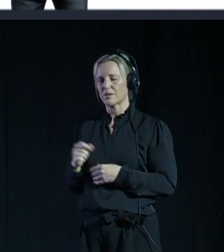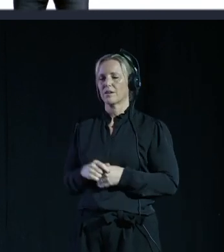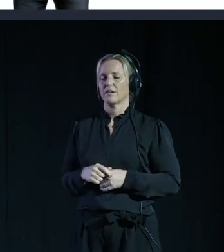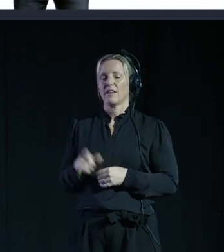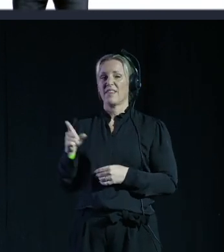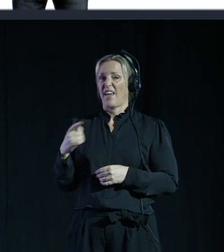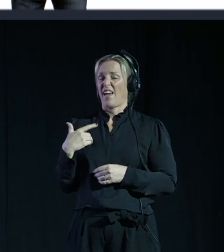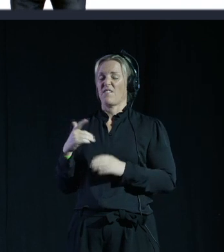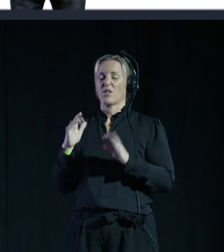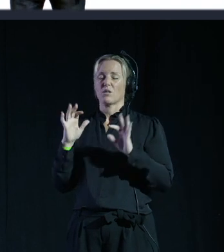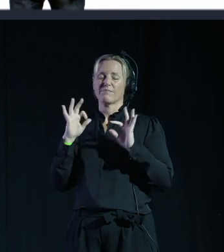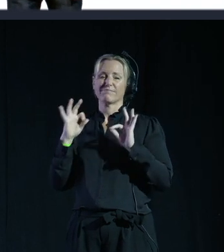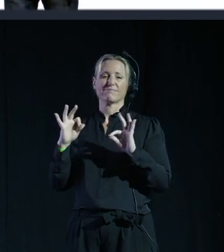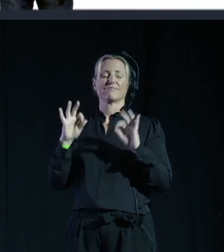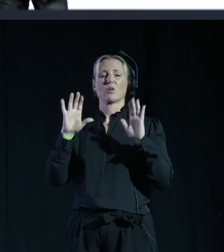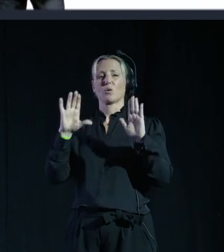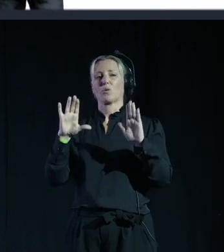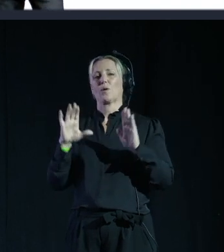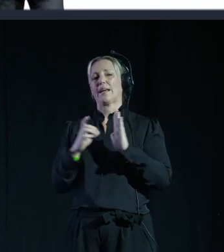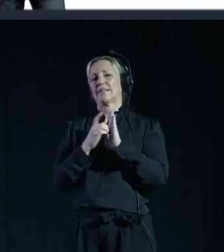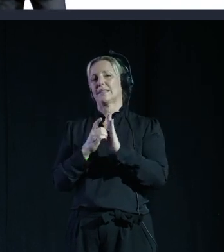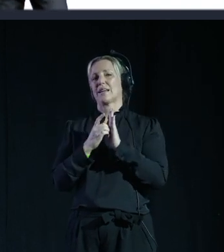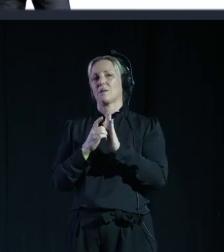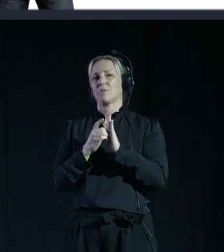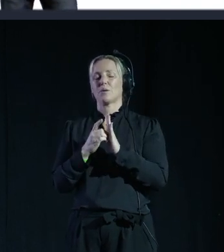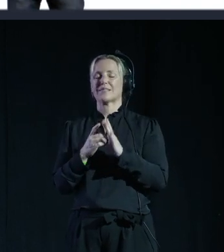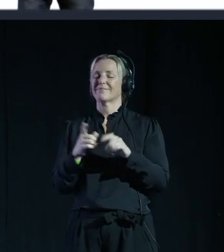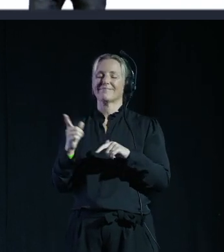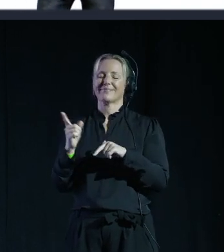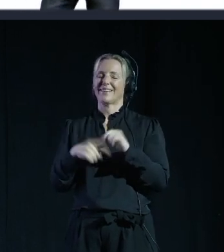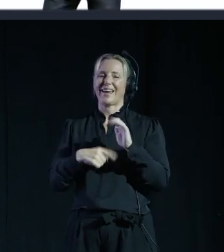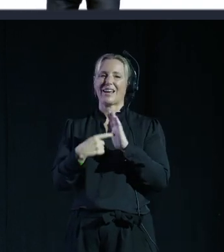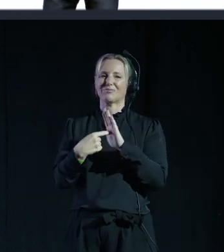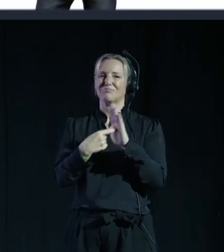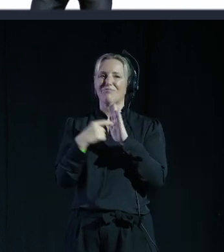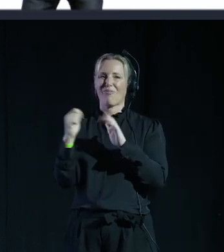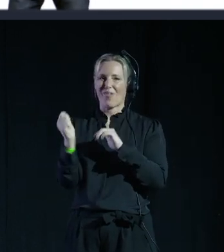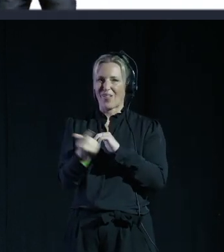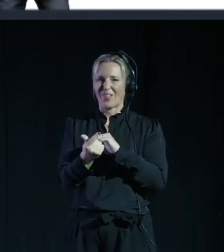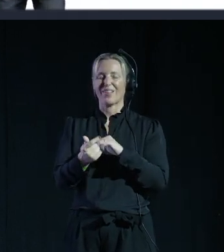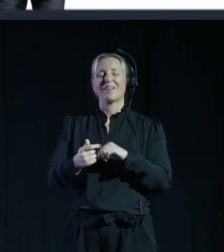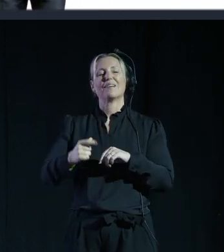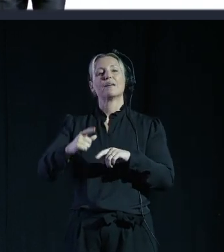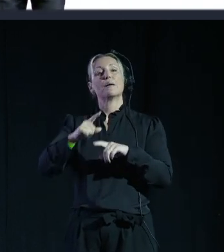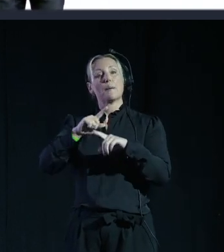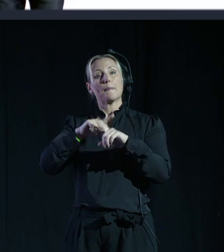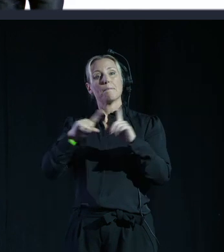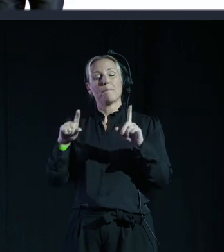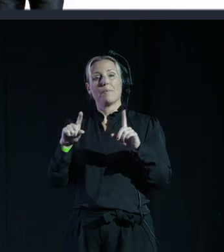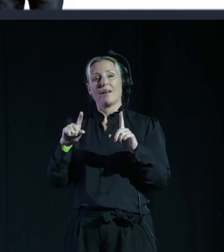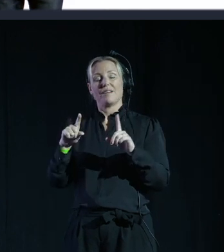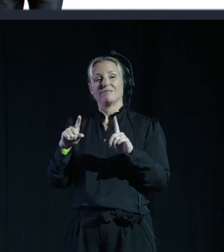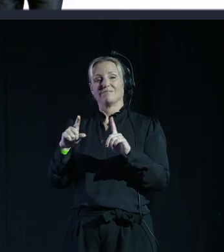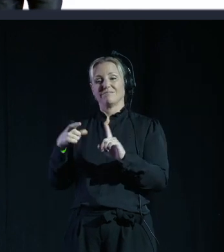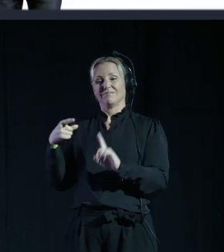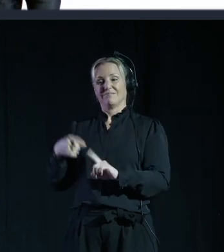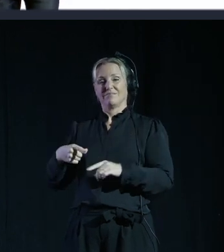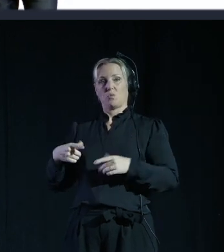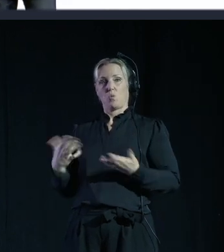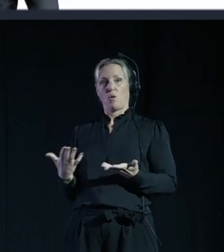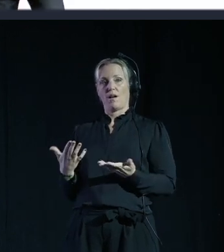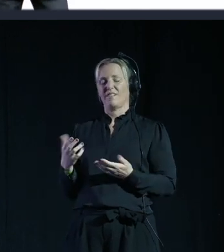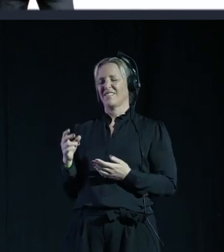of demos, I think. I'd love to show them all to you. I'm not able to show them all, but the point is really they're so natural, they should just feel at